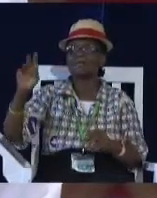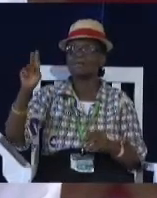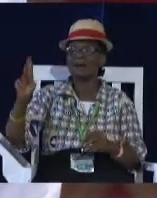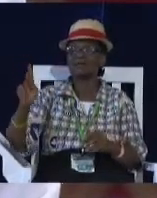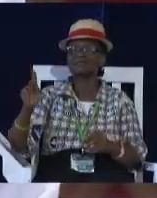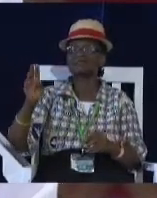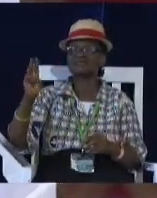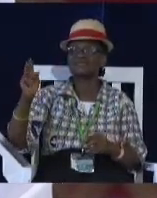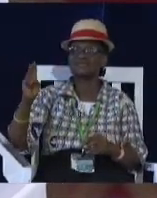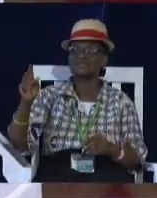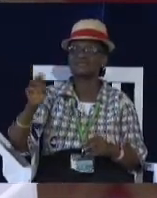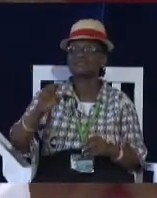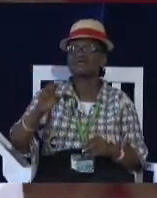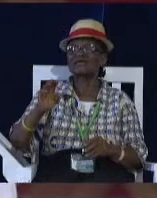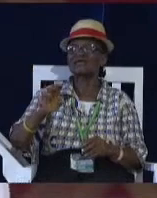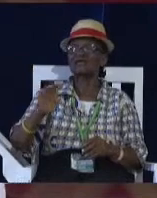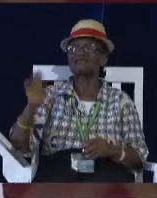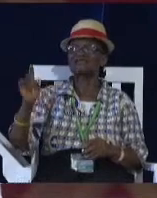16, 17 to 18.